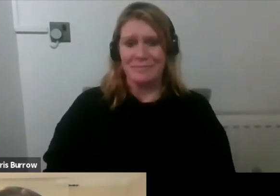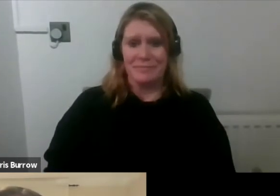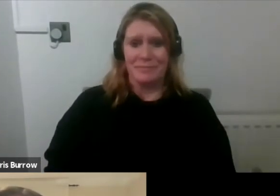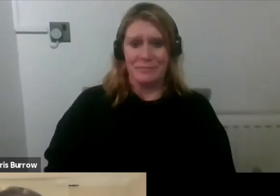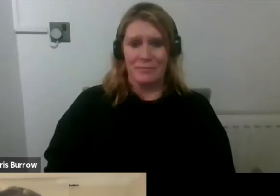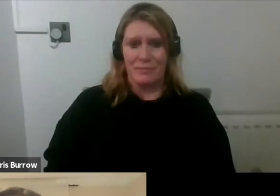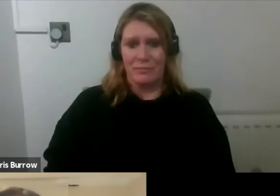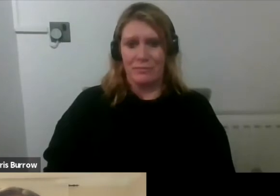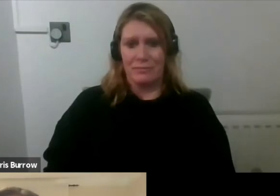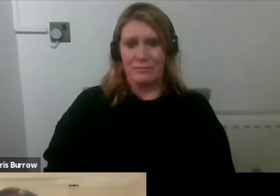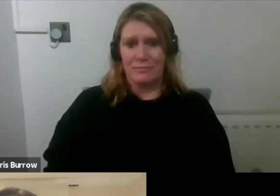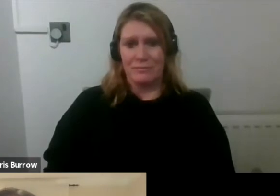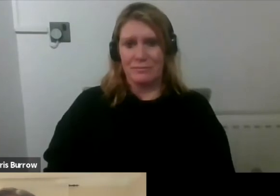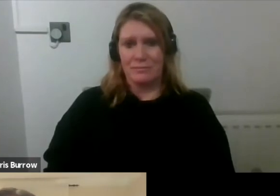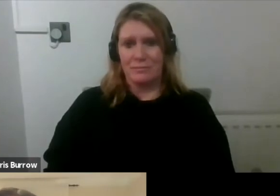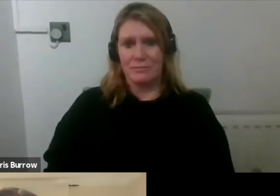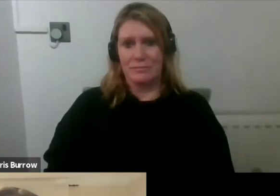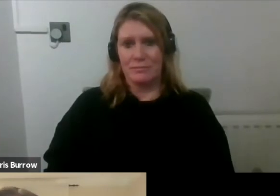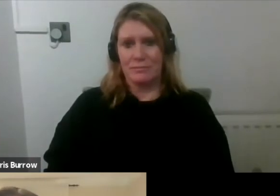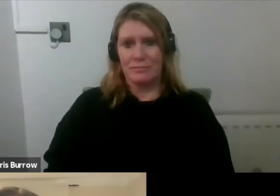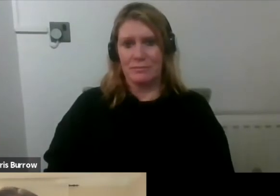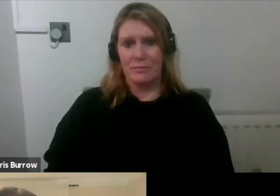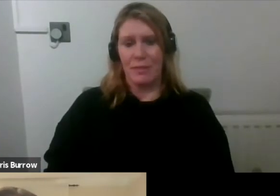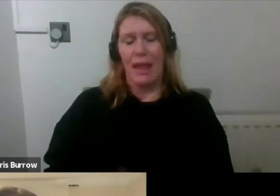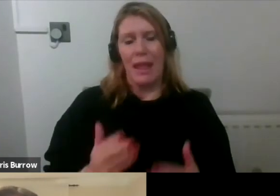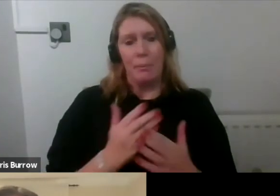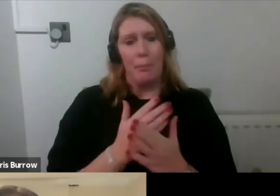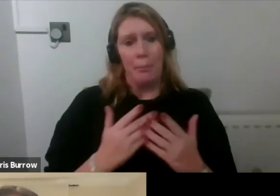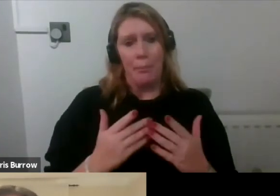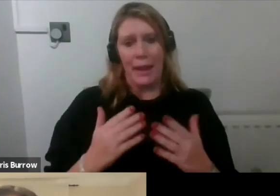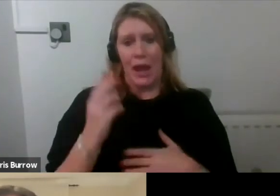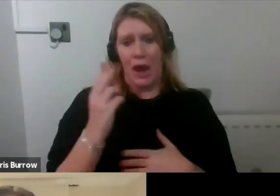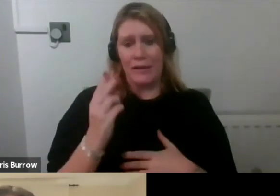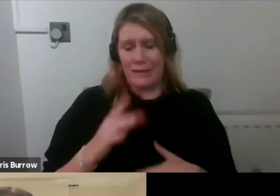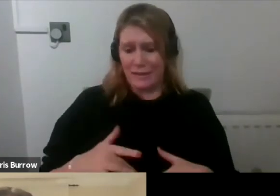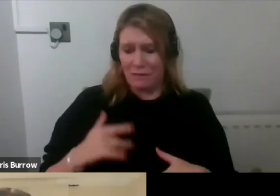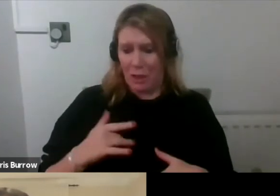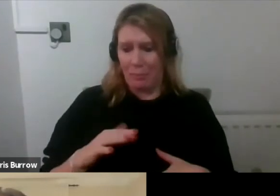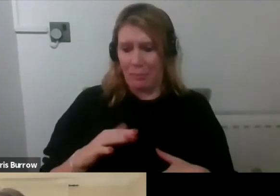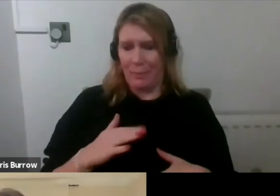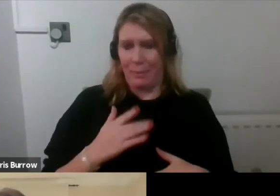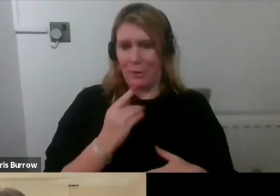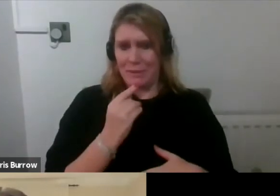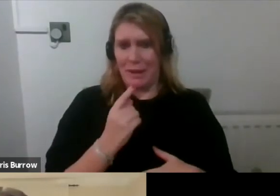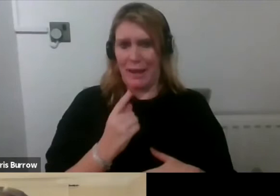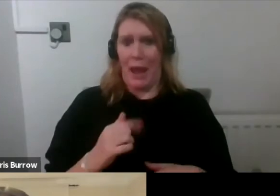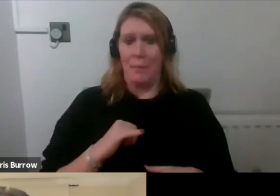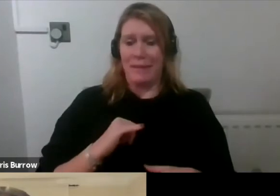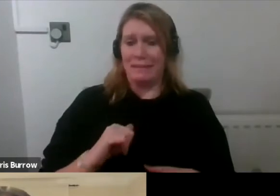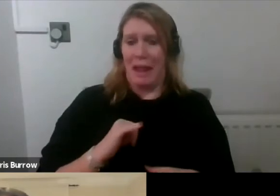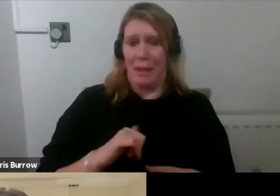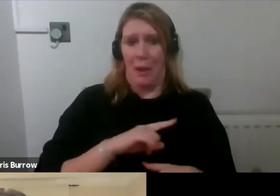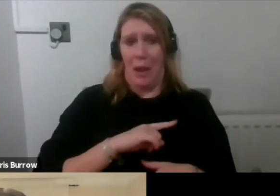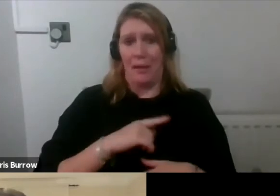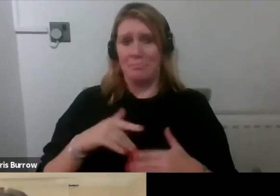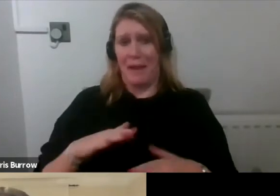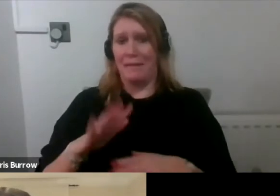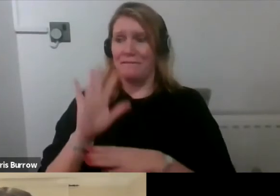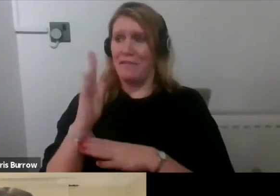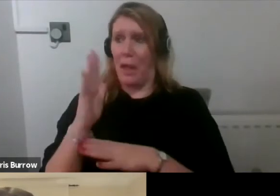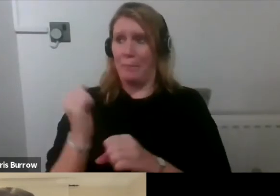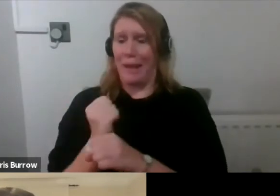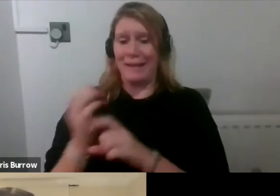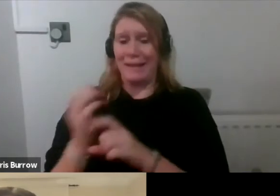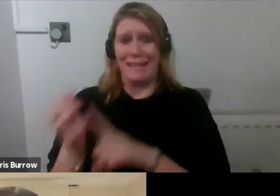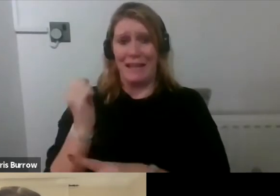and encroaching. And I'm sure many artists probably feel that about me coming in to do an art exhibition. And